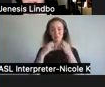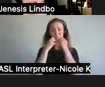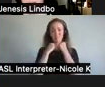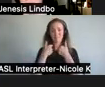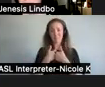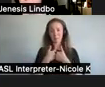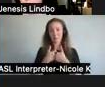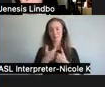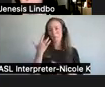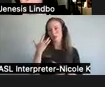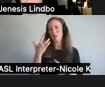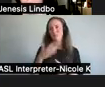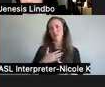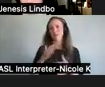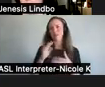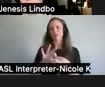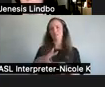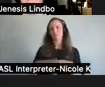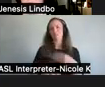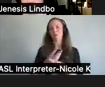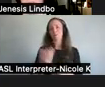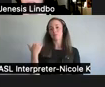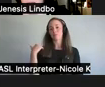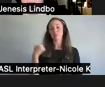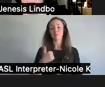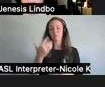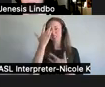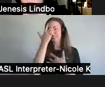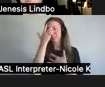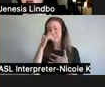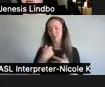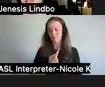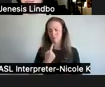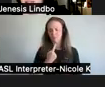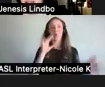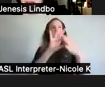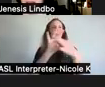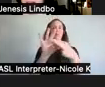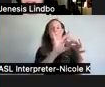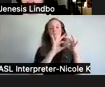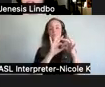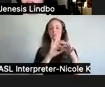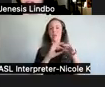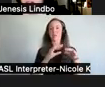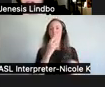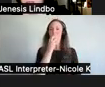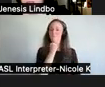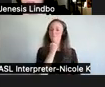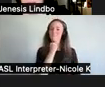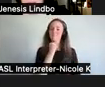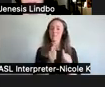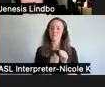my connection to the world when I was sick. So this is a very close topic to me, and a lot